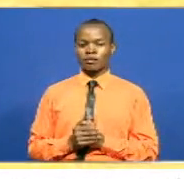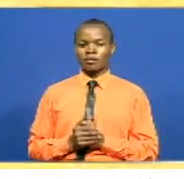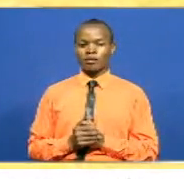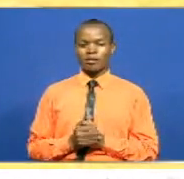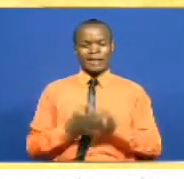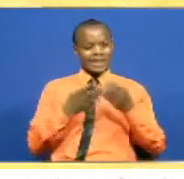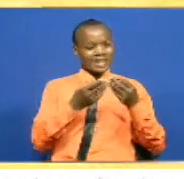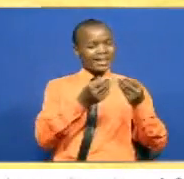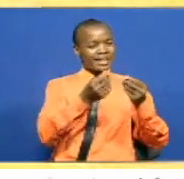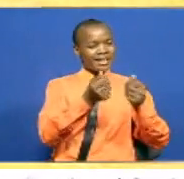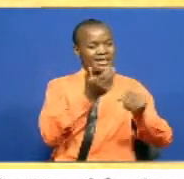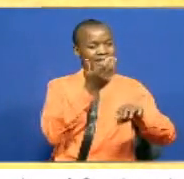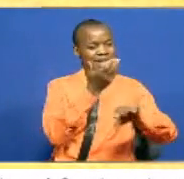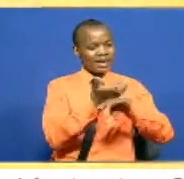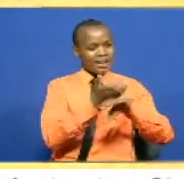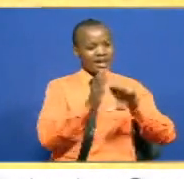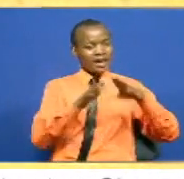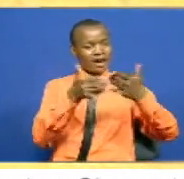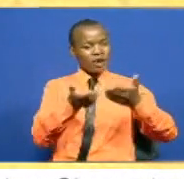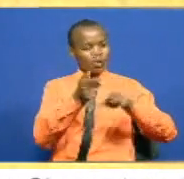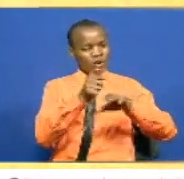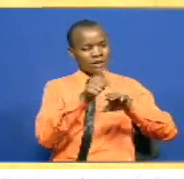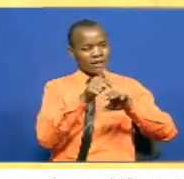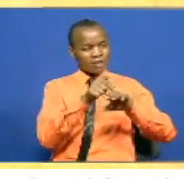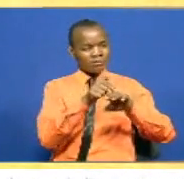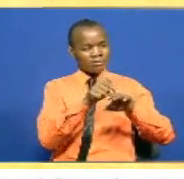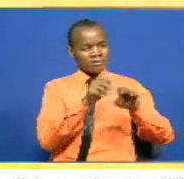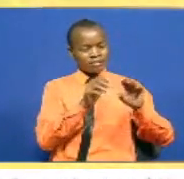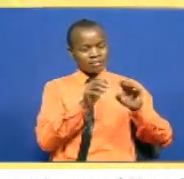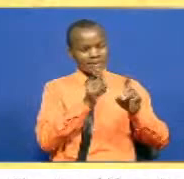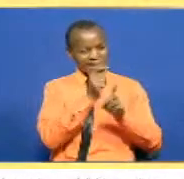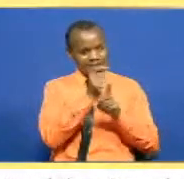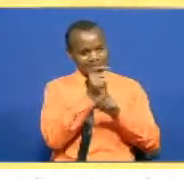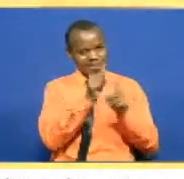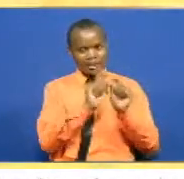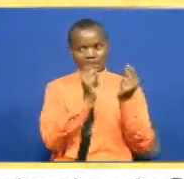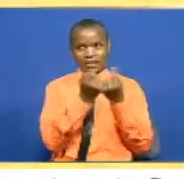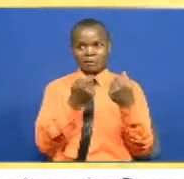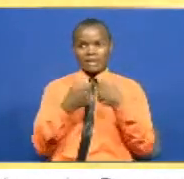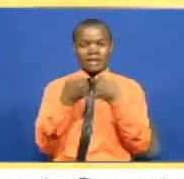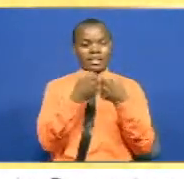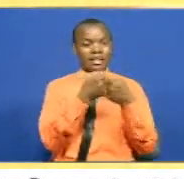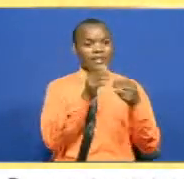has it been, you know, preparing a team like this? We know the challenges that come along with it, and